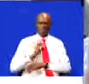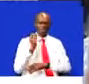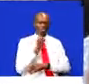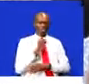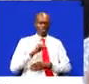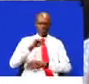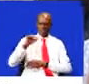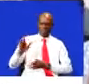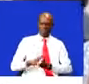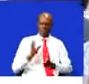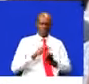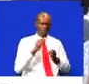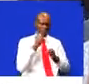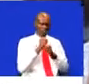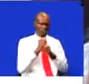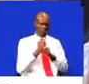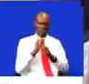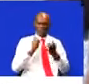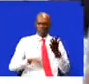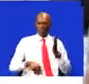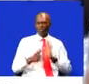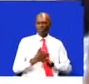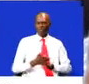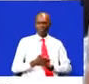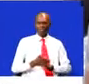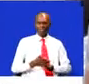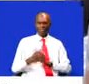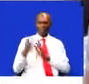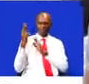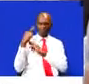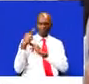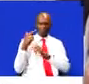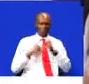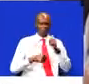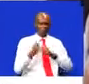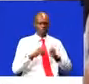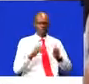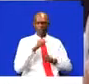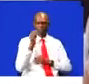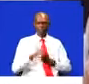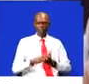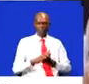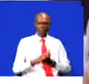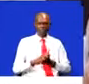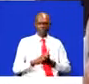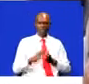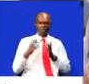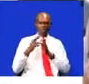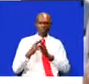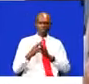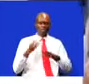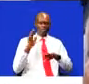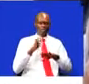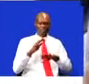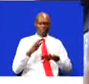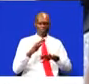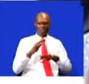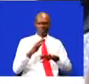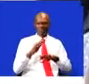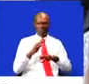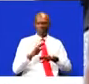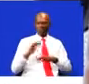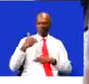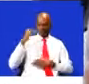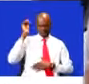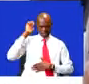the counties and to do roles that lie squarely in our docket. We have heard that